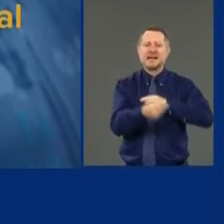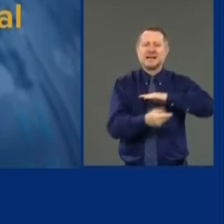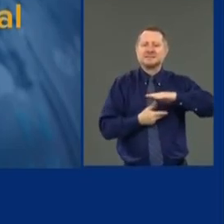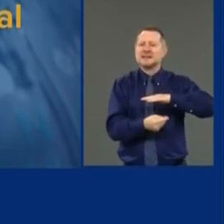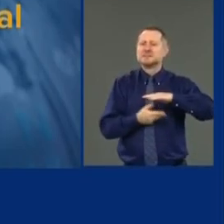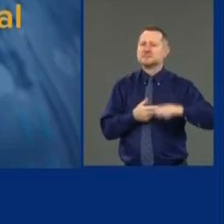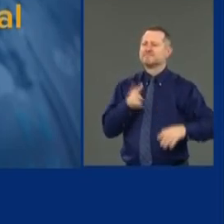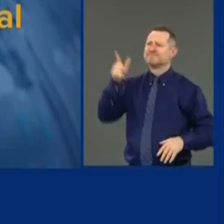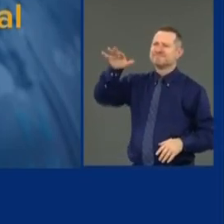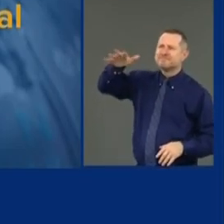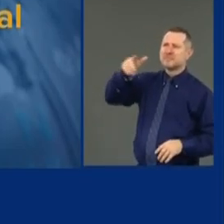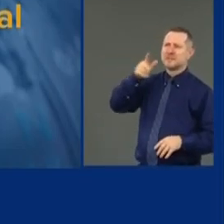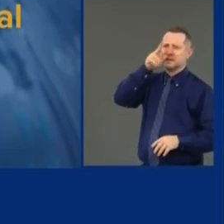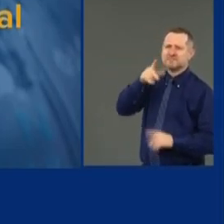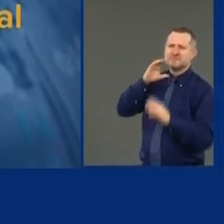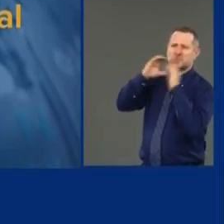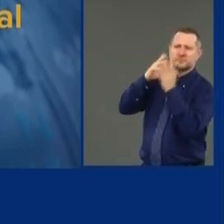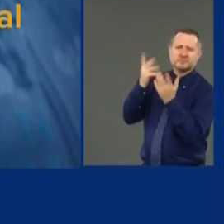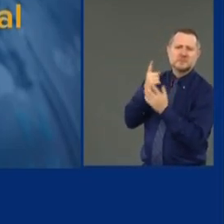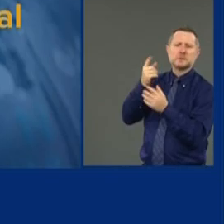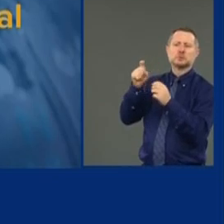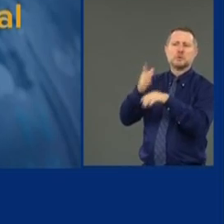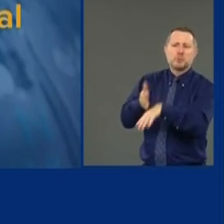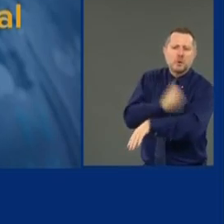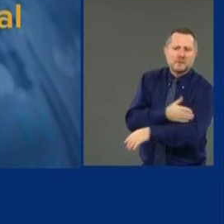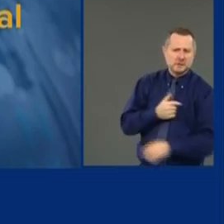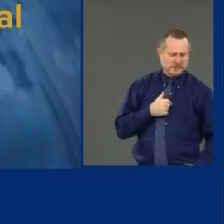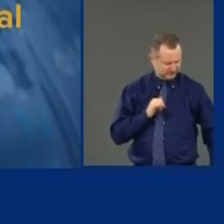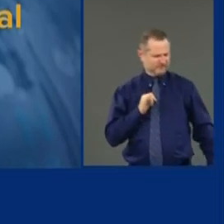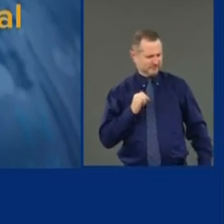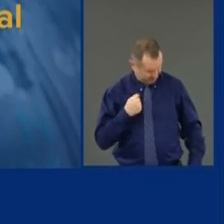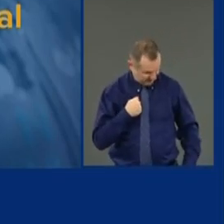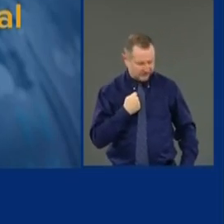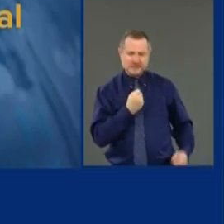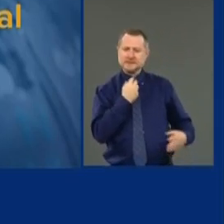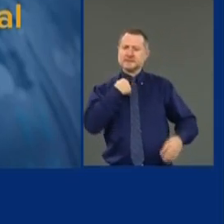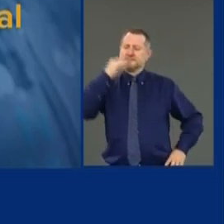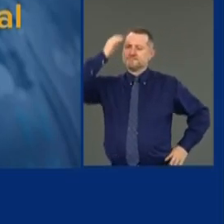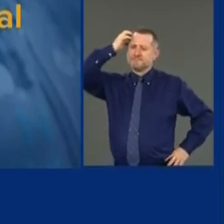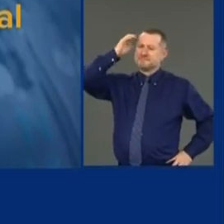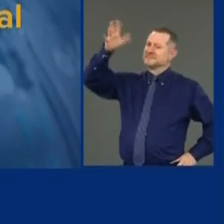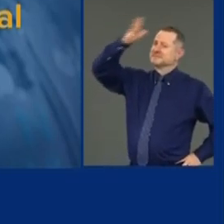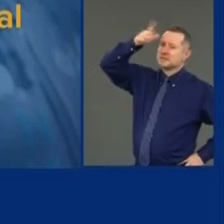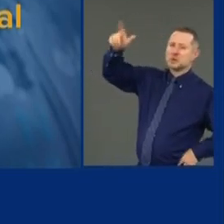the level I would like to, that I'm not cool enough.